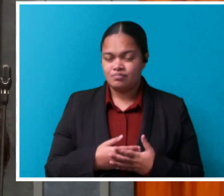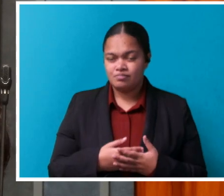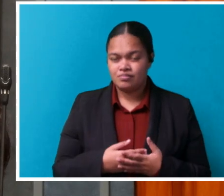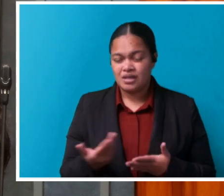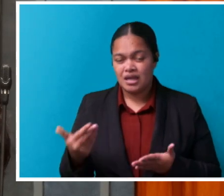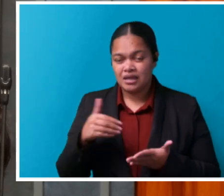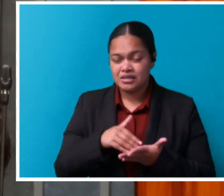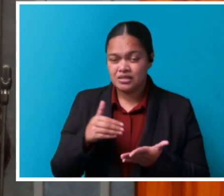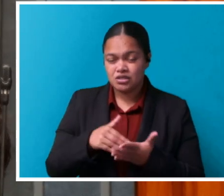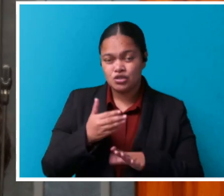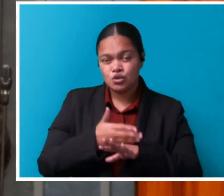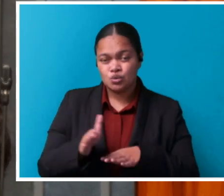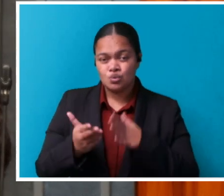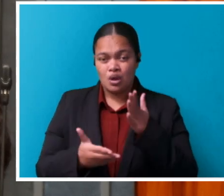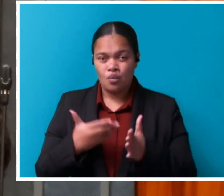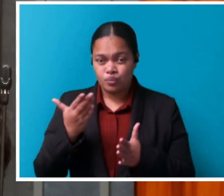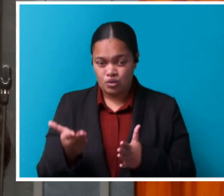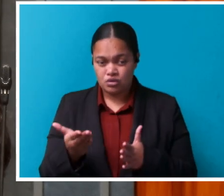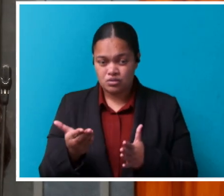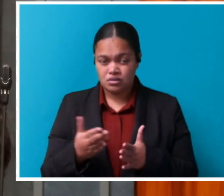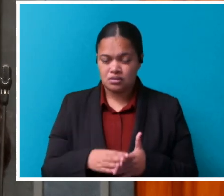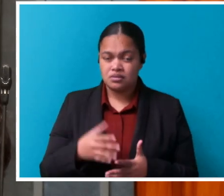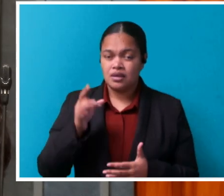to the new awards, there are over